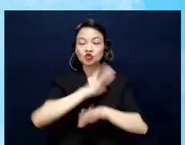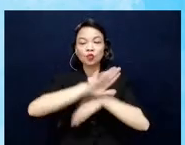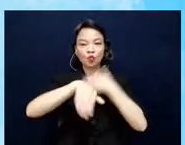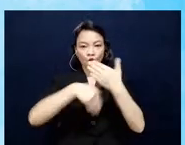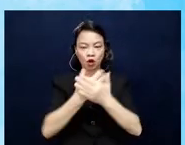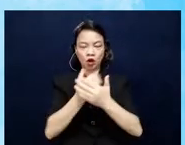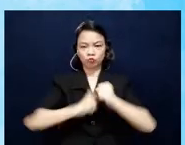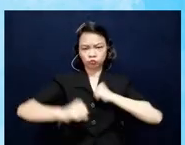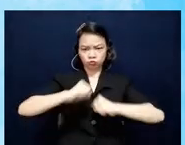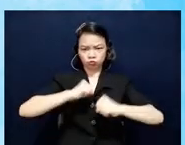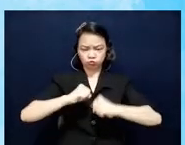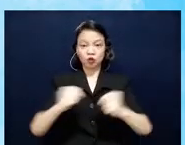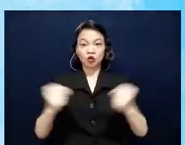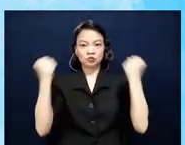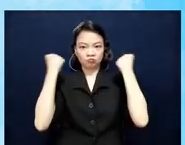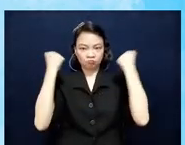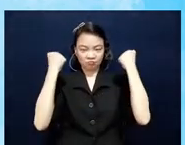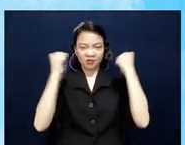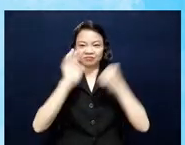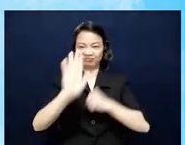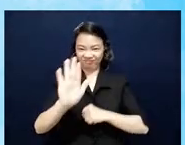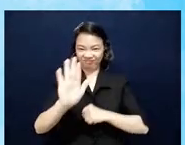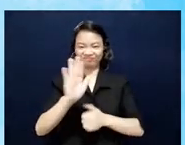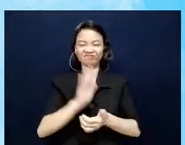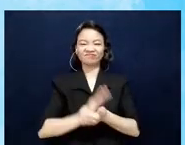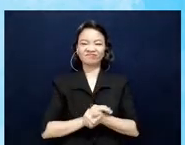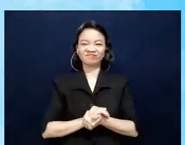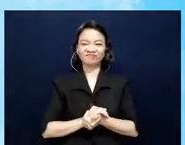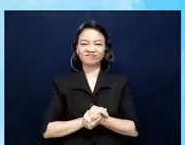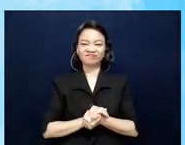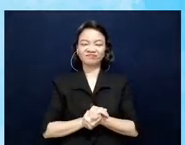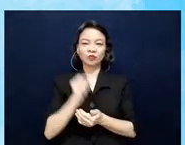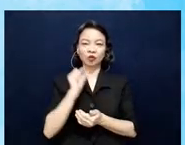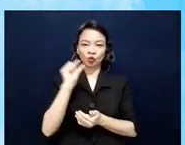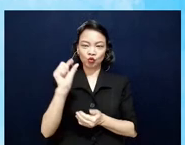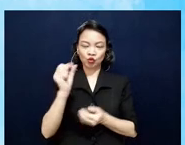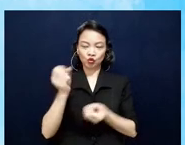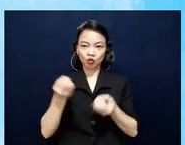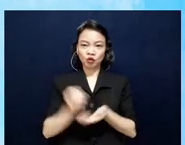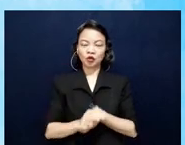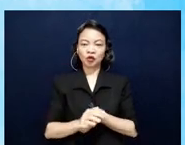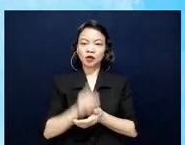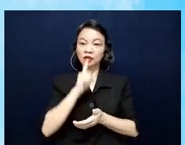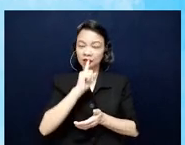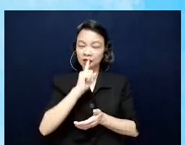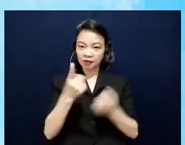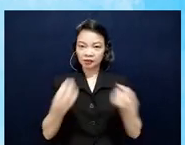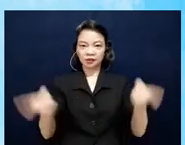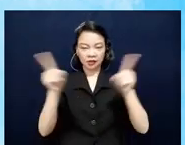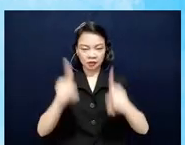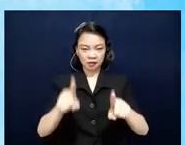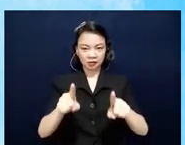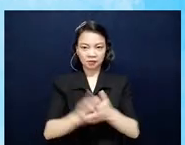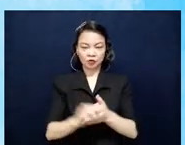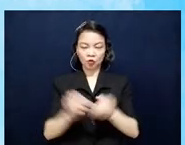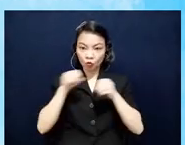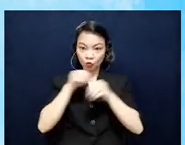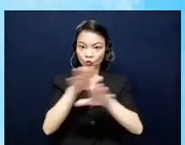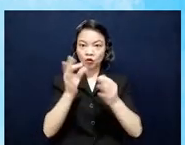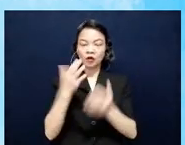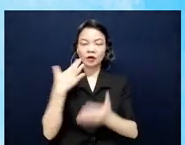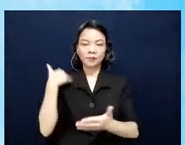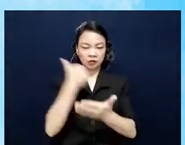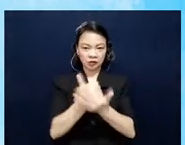making such an important impact possible. And this includes our partners at Plan